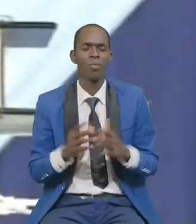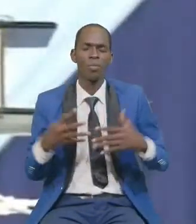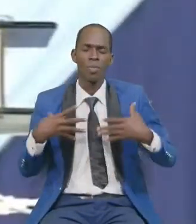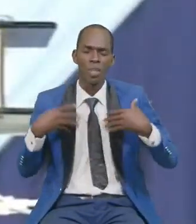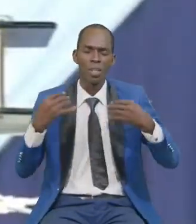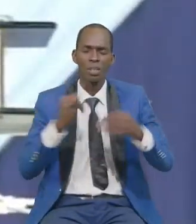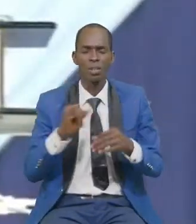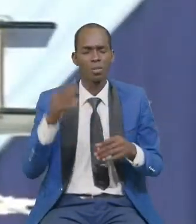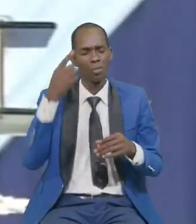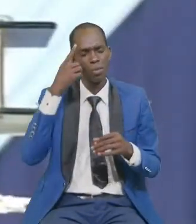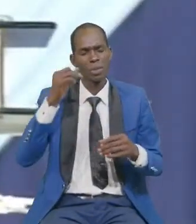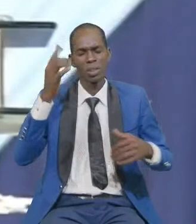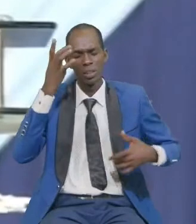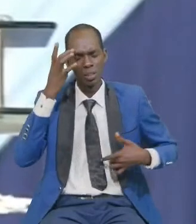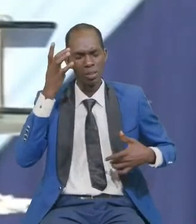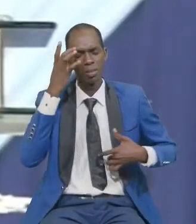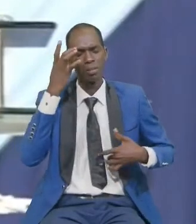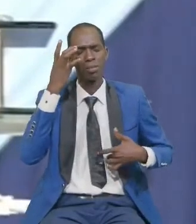Healing for the sick.